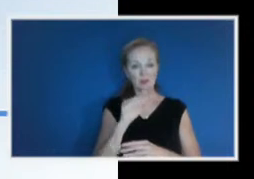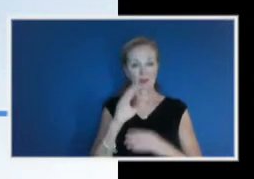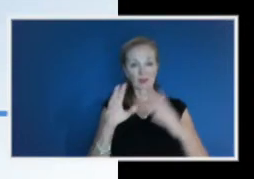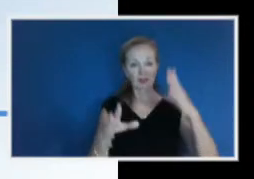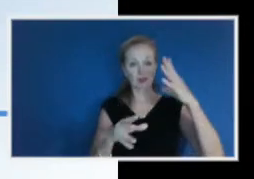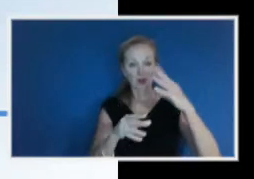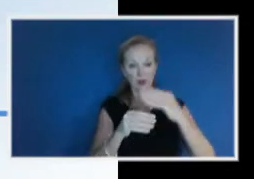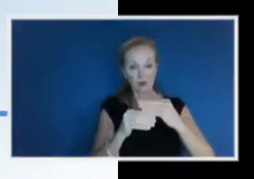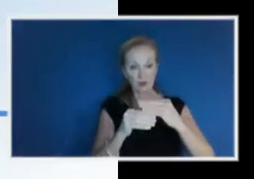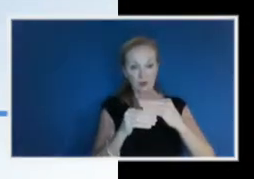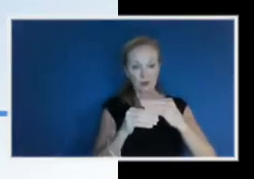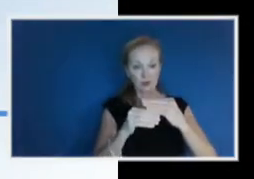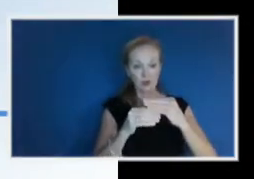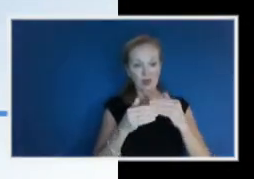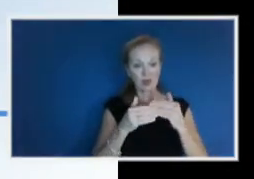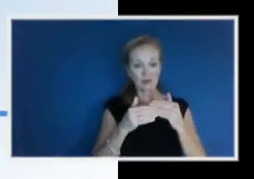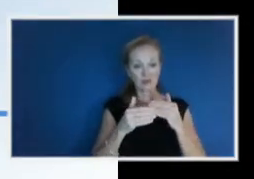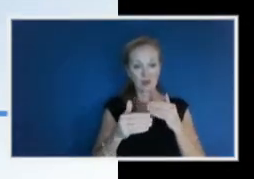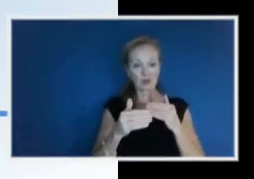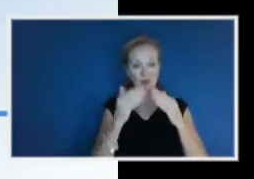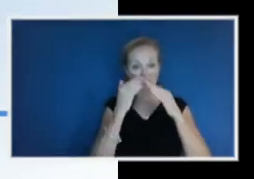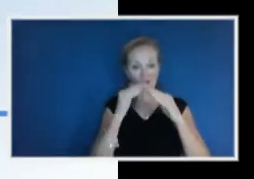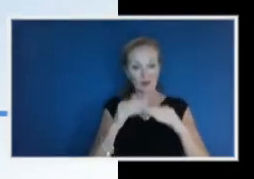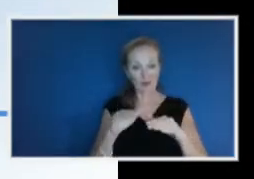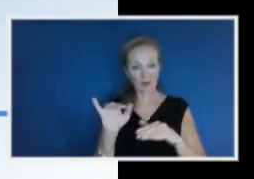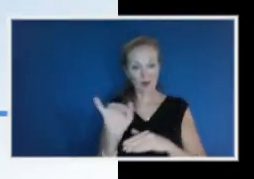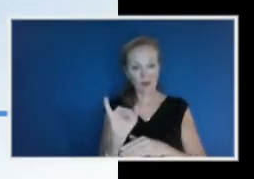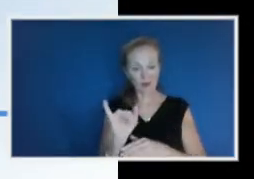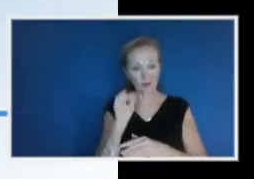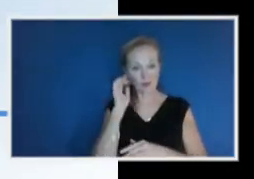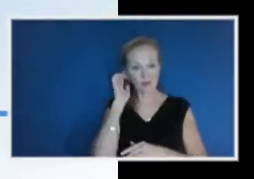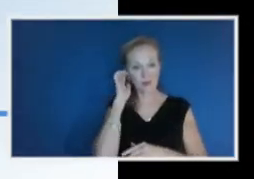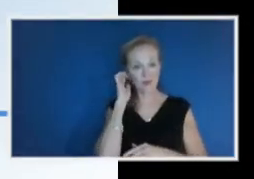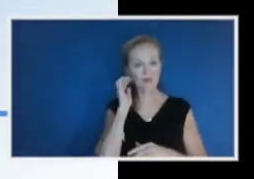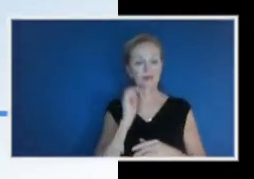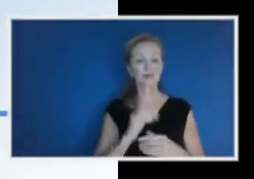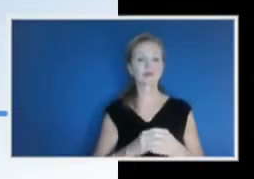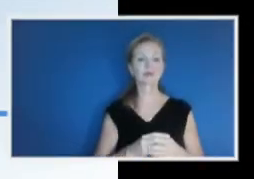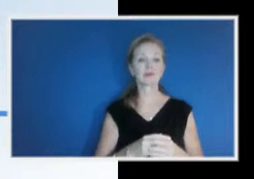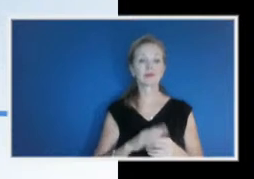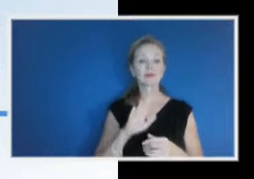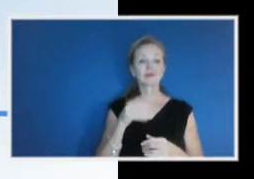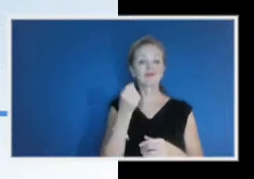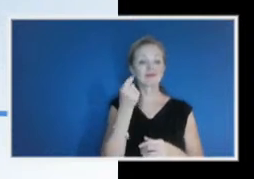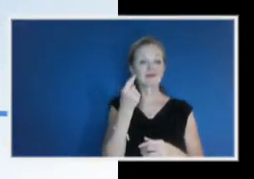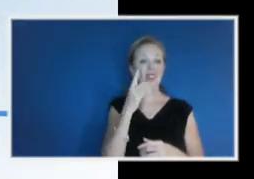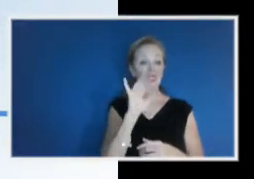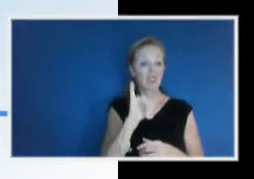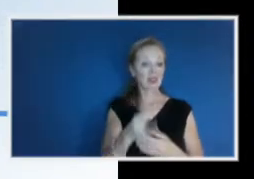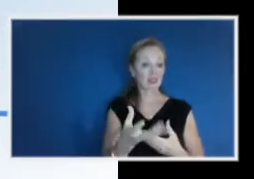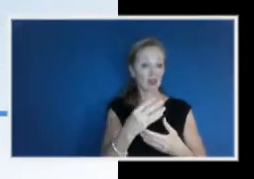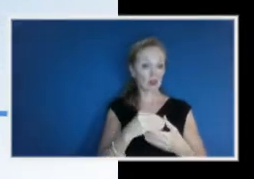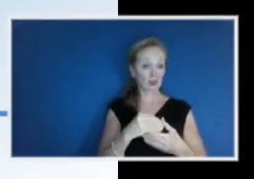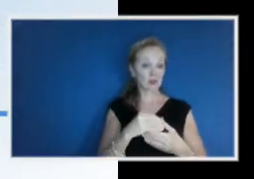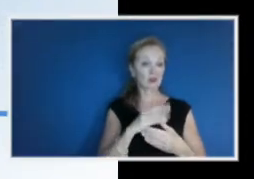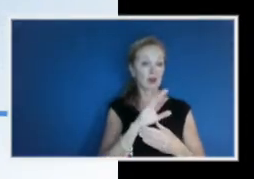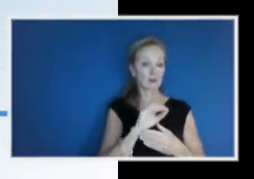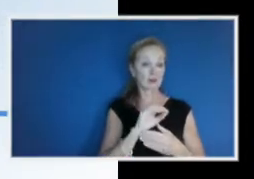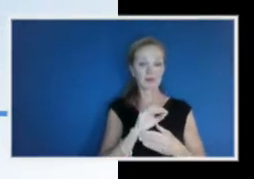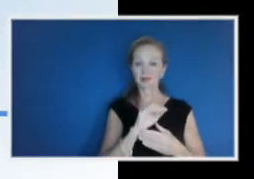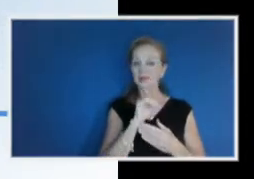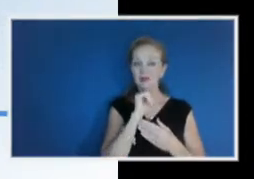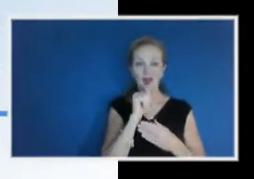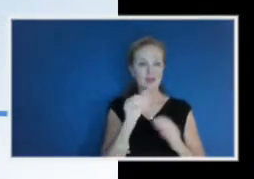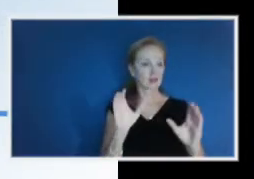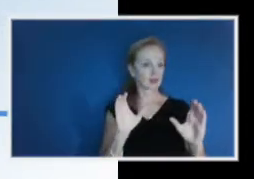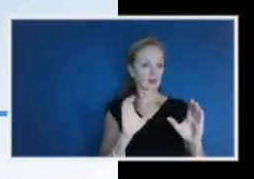the rest of it broken out as well. And do note that that does include firms that are not